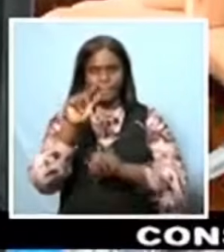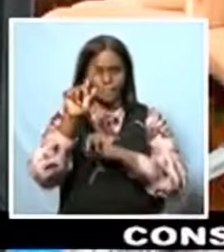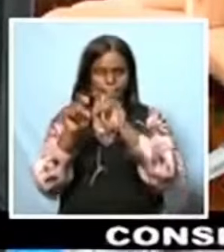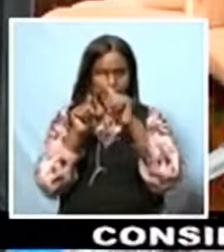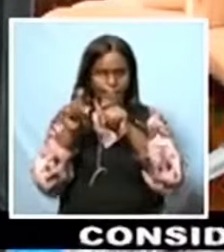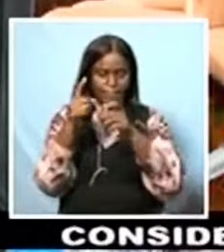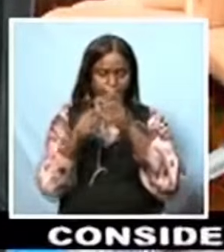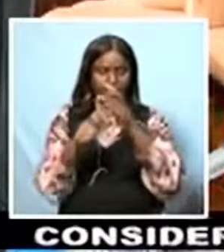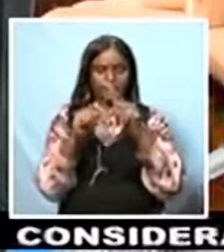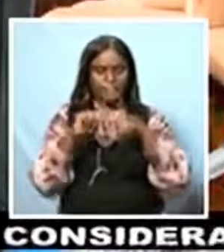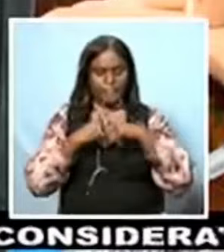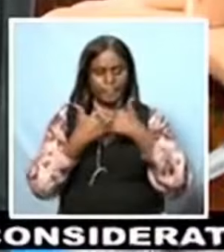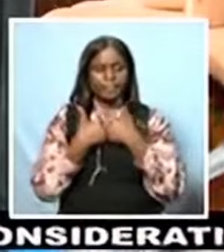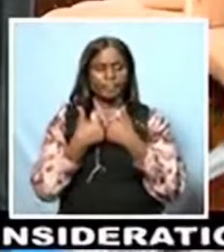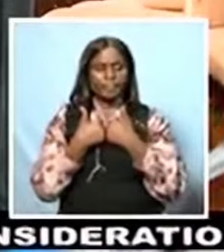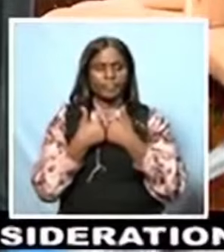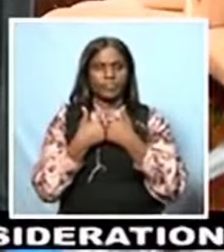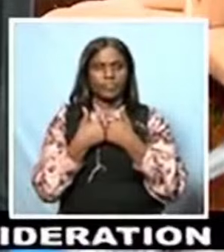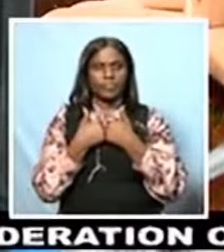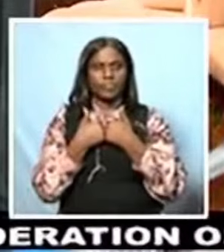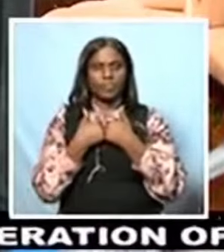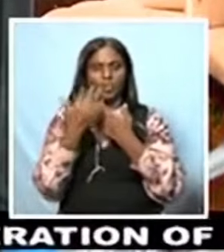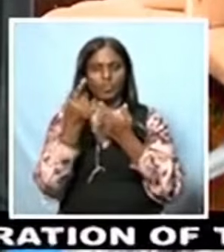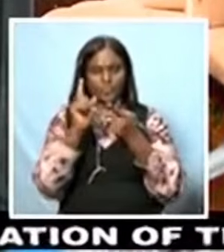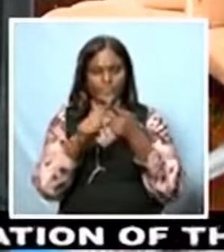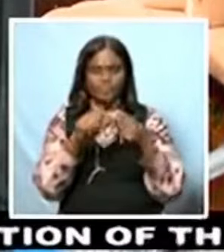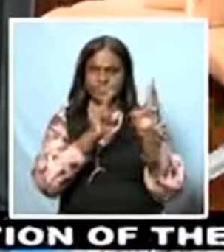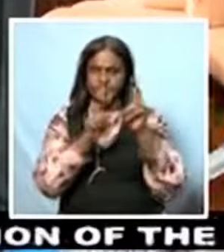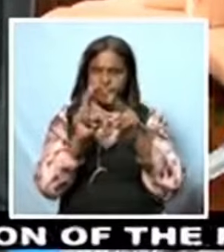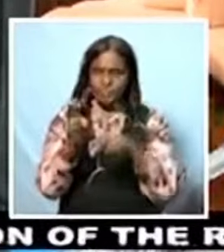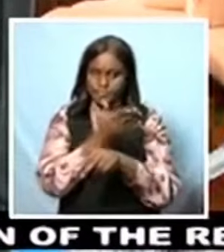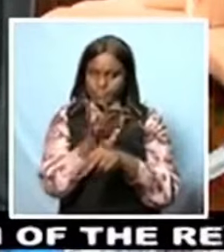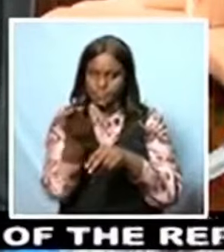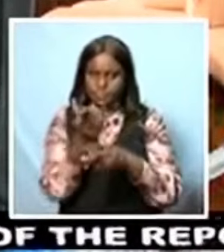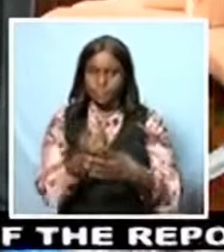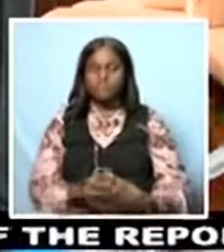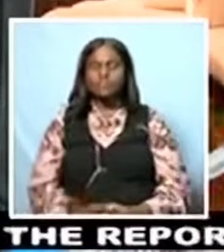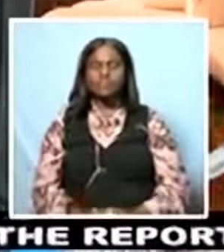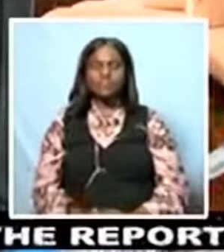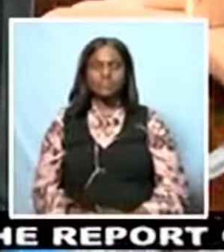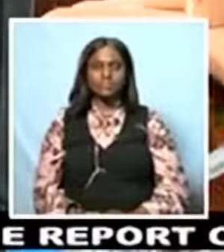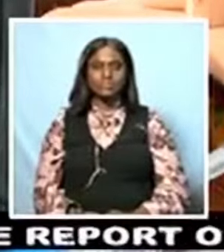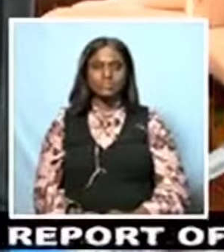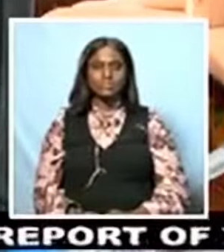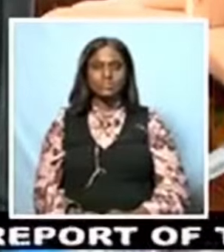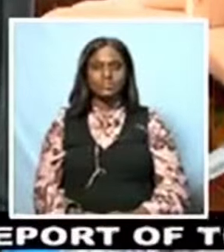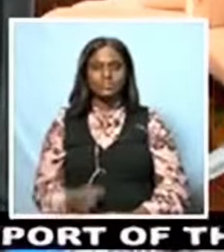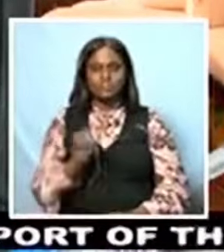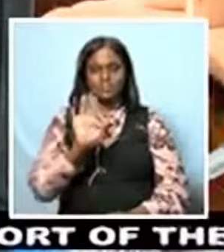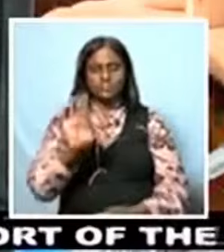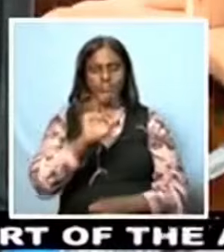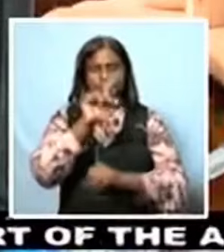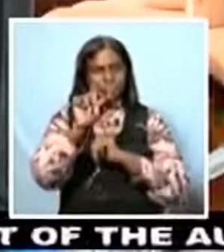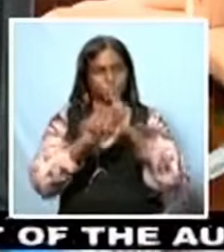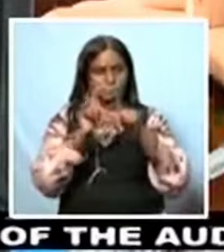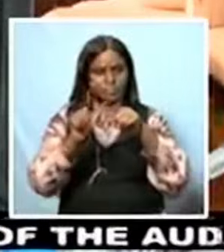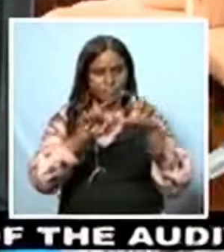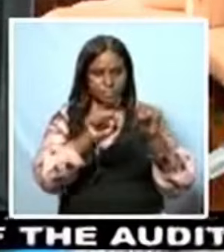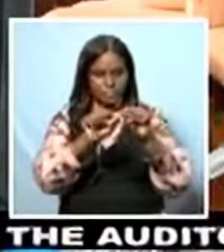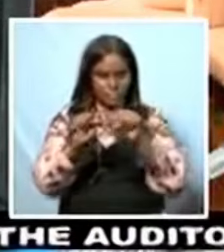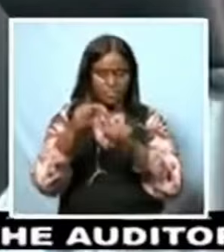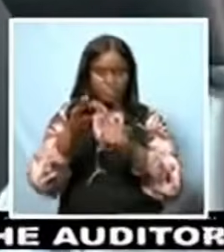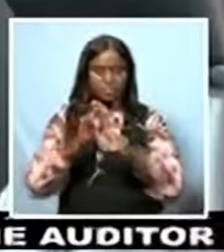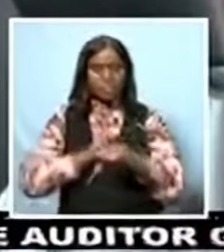that we were waiting to be answered. Okay, one of the questions was on confirmation of